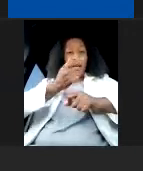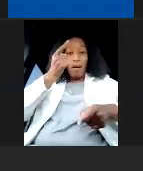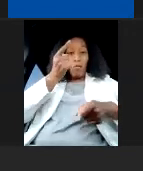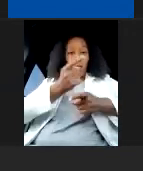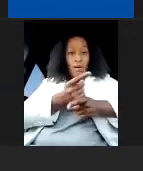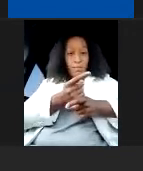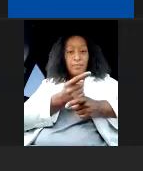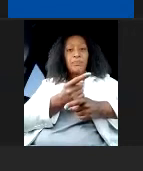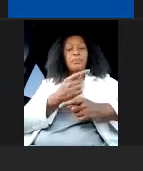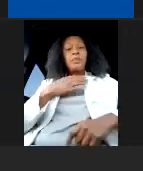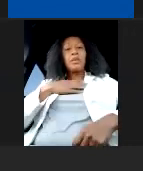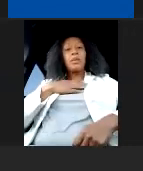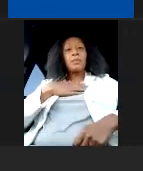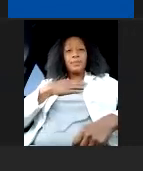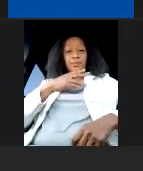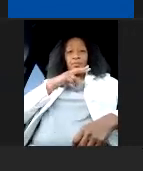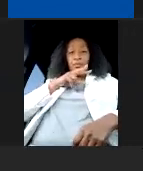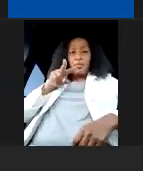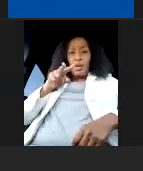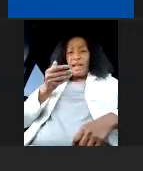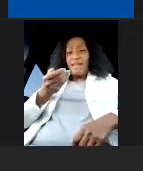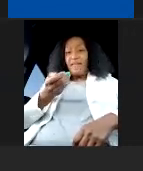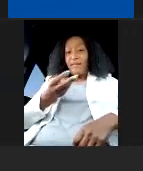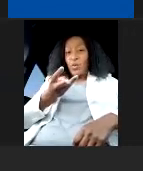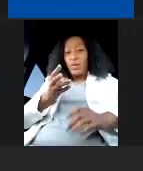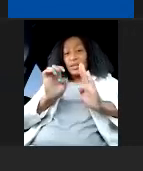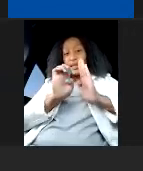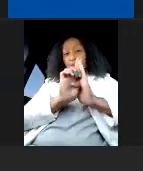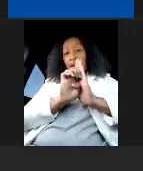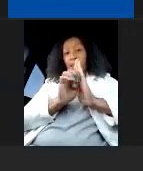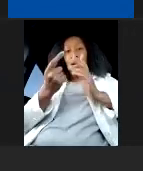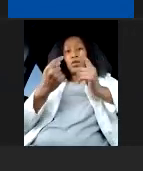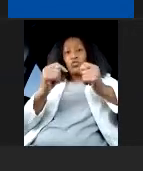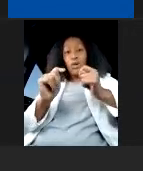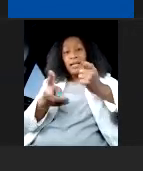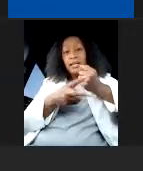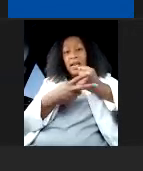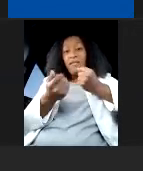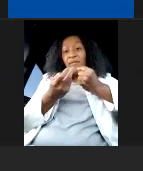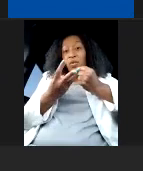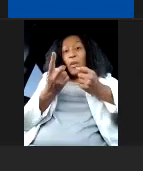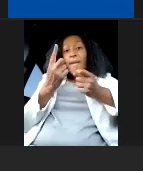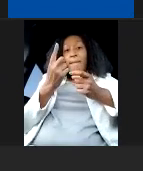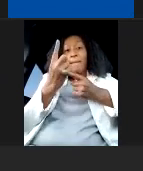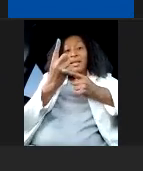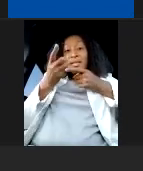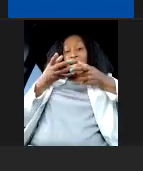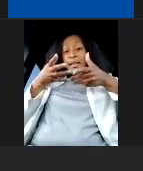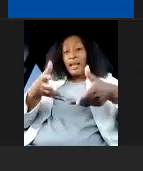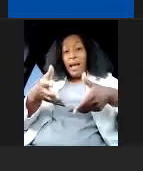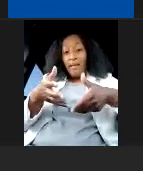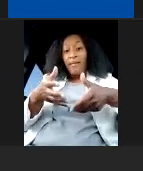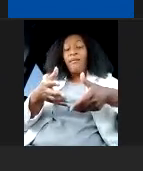take a look at a couple of examples, and I'll try to save a few minutes here, wrap up in a few so that we